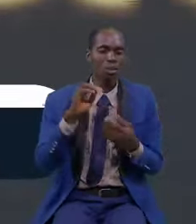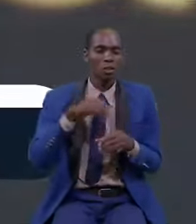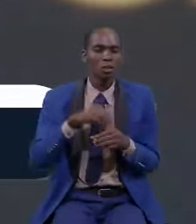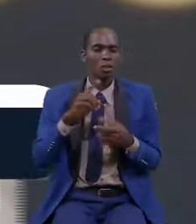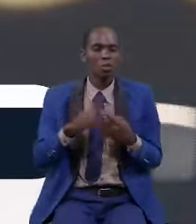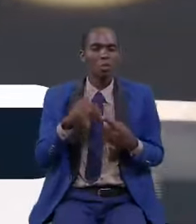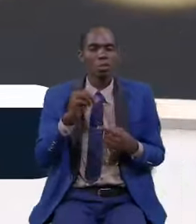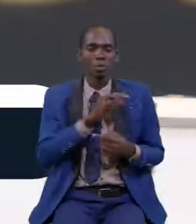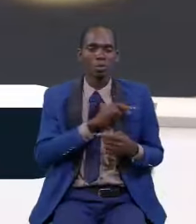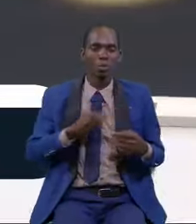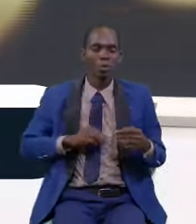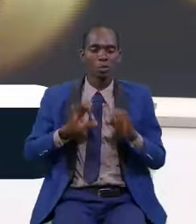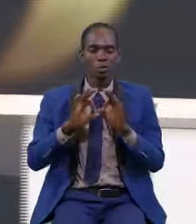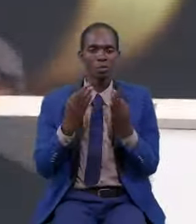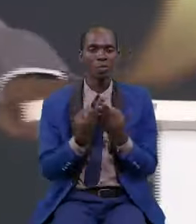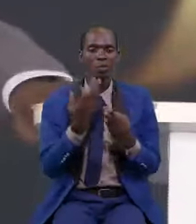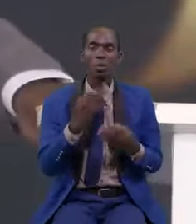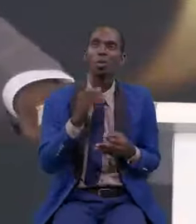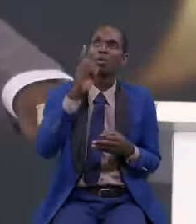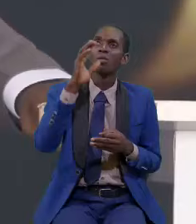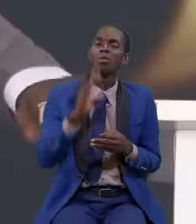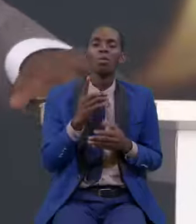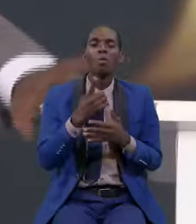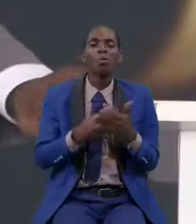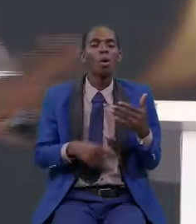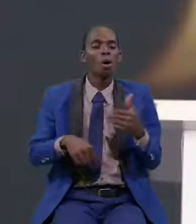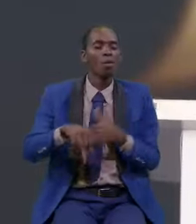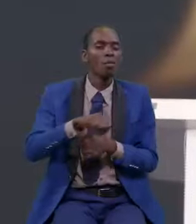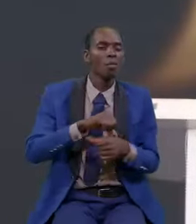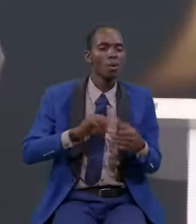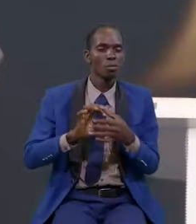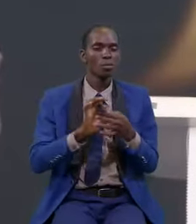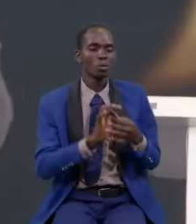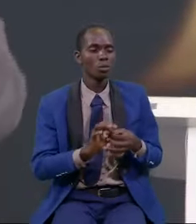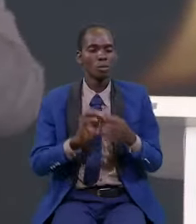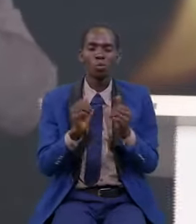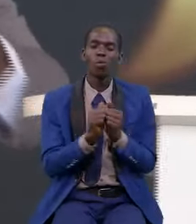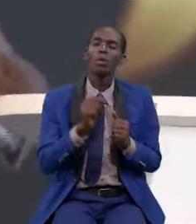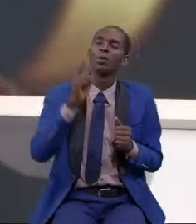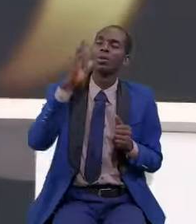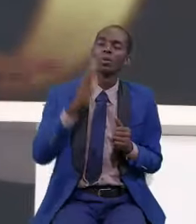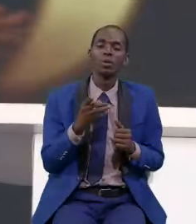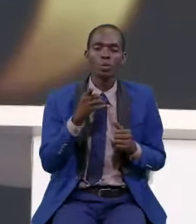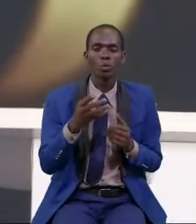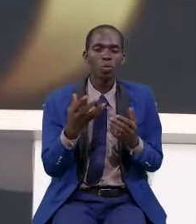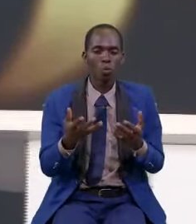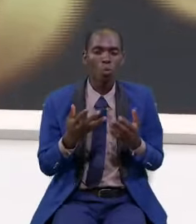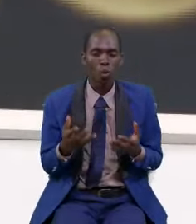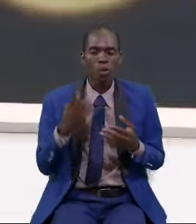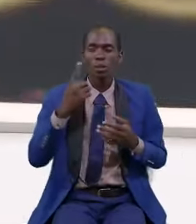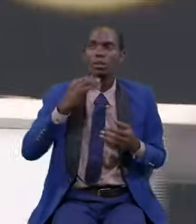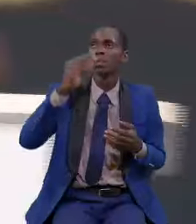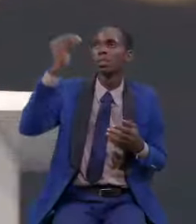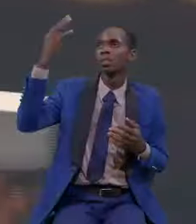am the Lord. You want fellowship with God? I am the door. And you want the grace of God to flow into